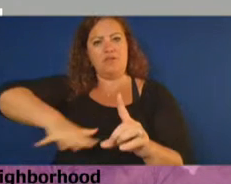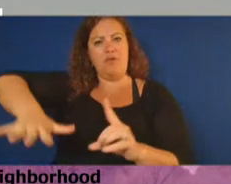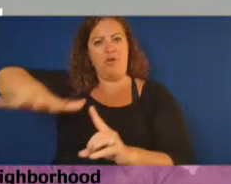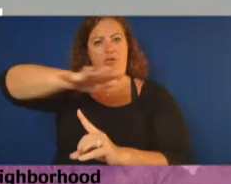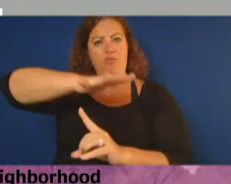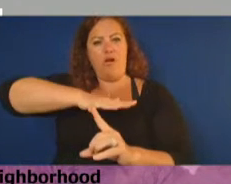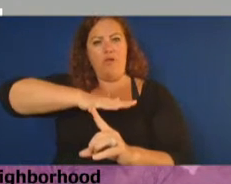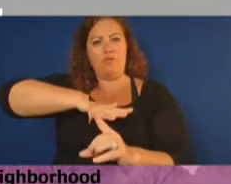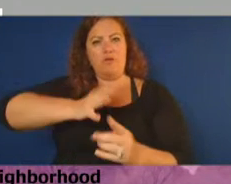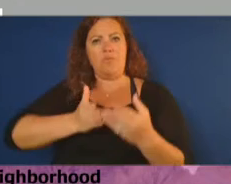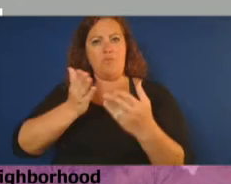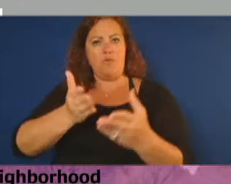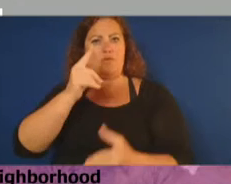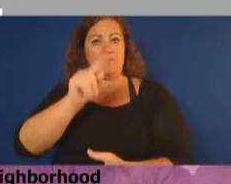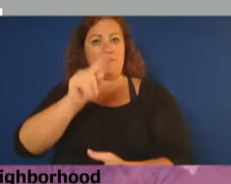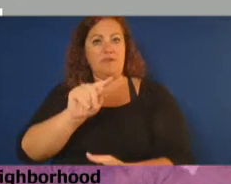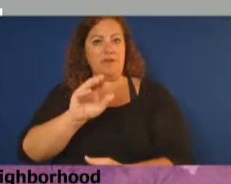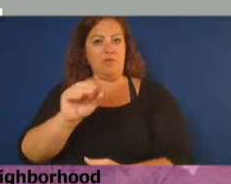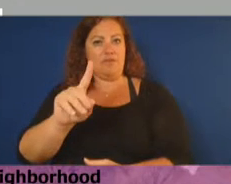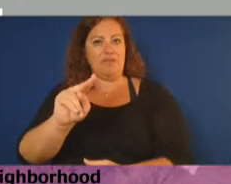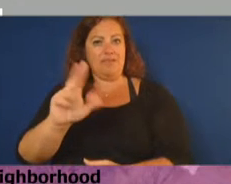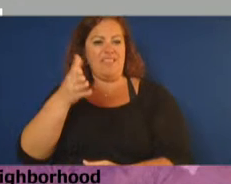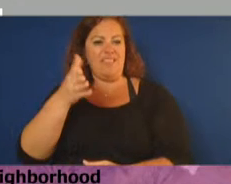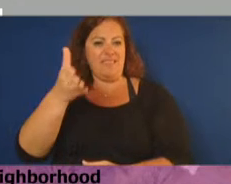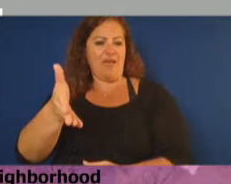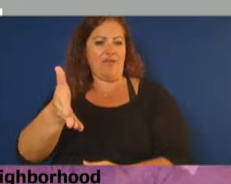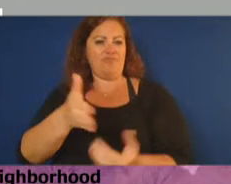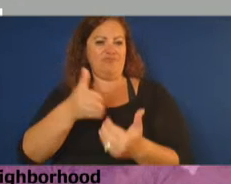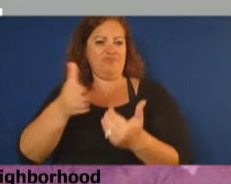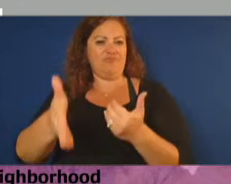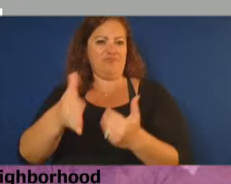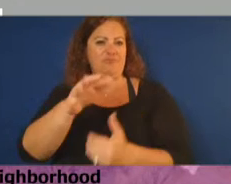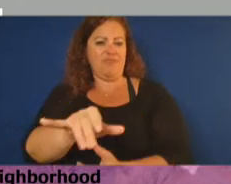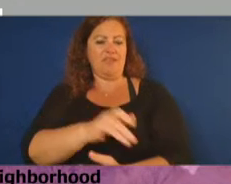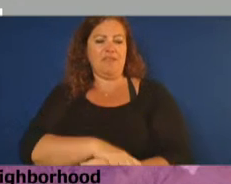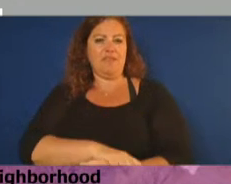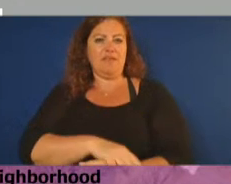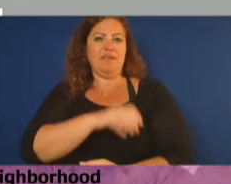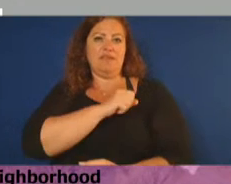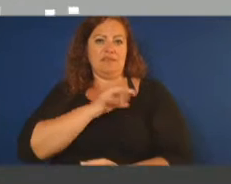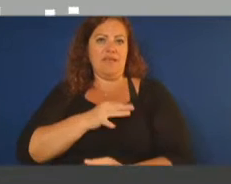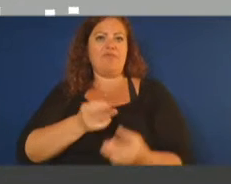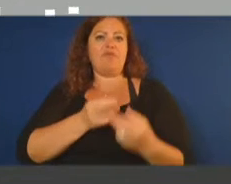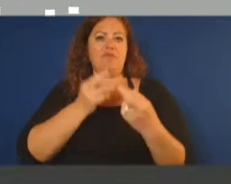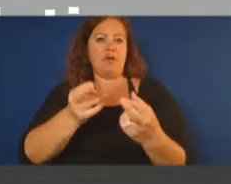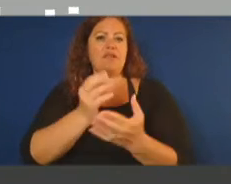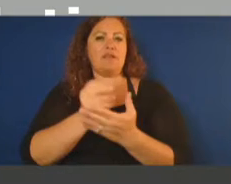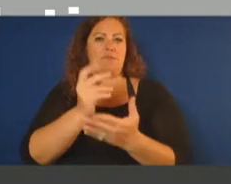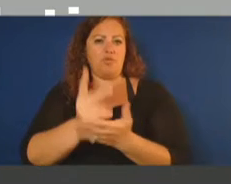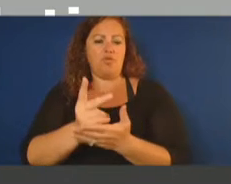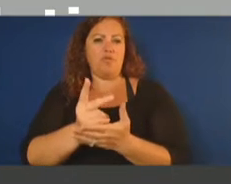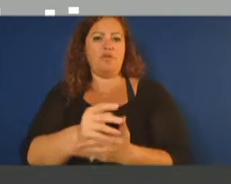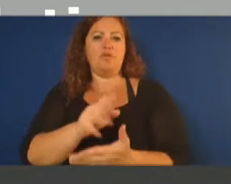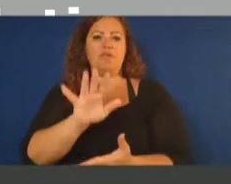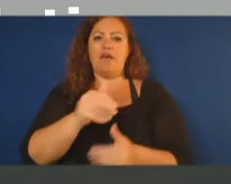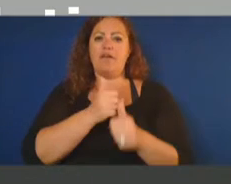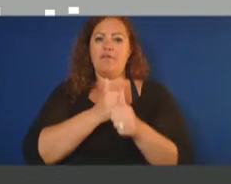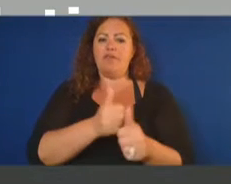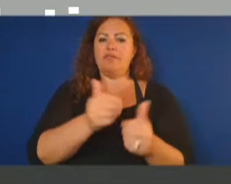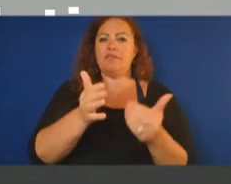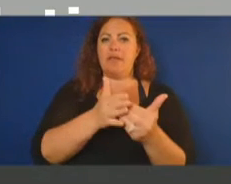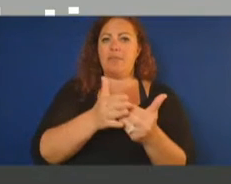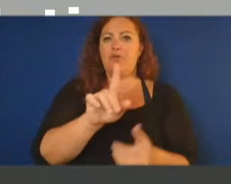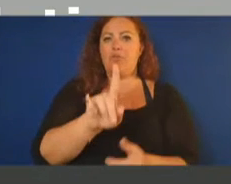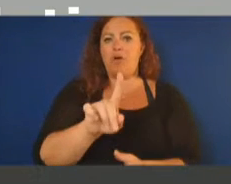for the TNC that's existing like I said just adjacent to this so staff does recommend approval this petition it is inconsistent with that neighborhood one place